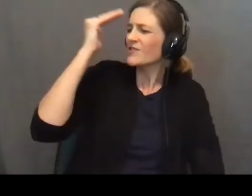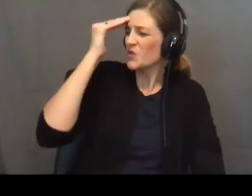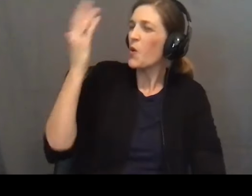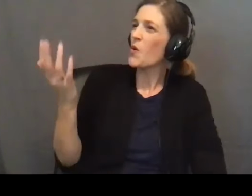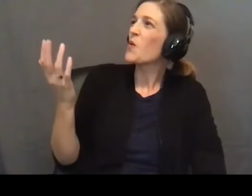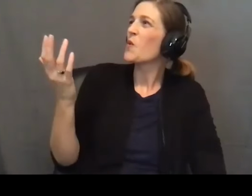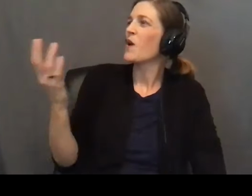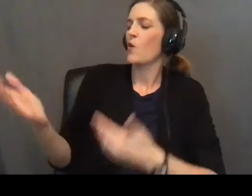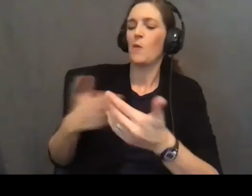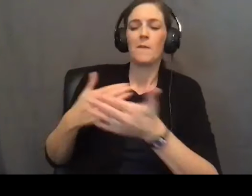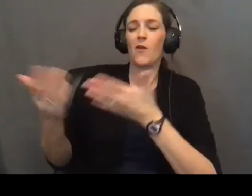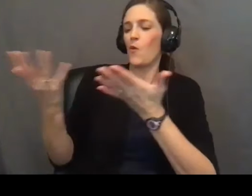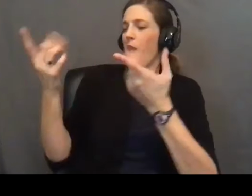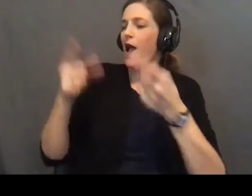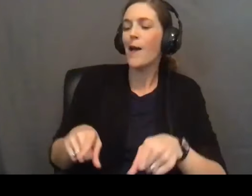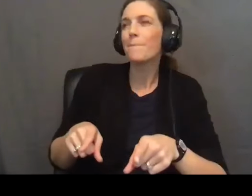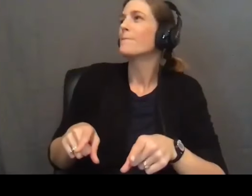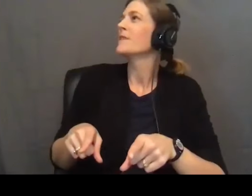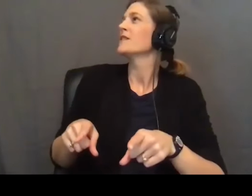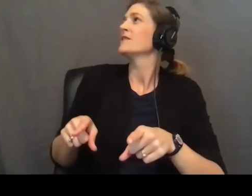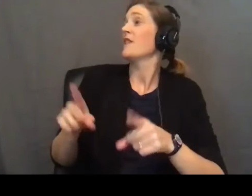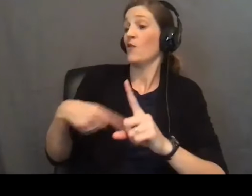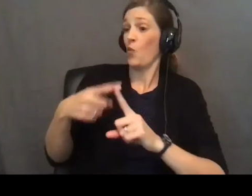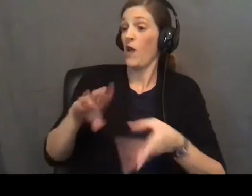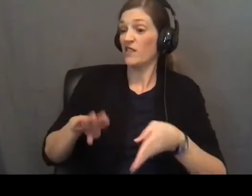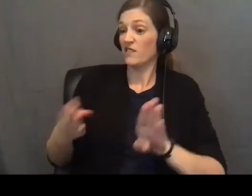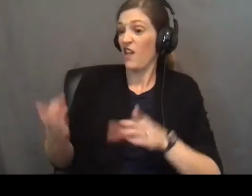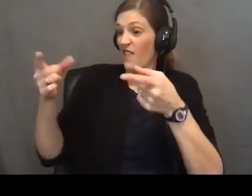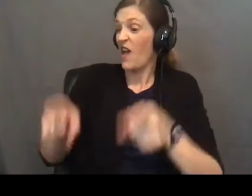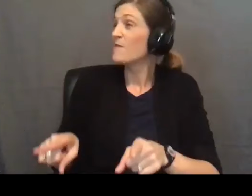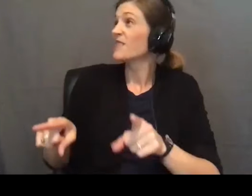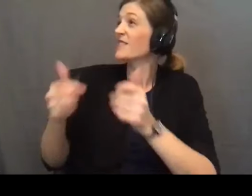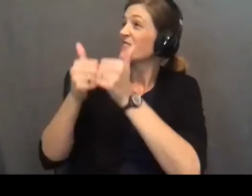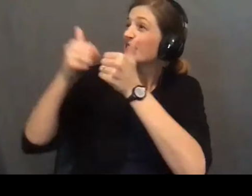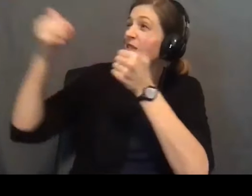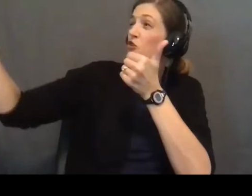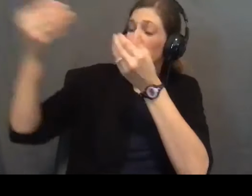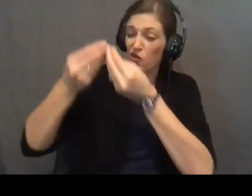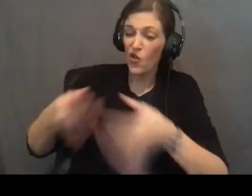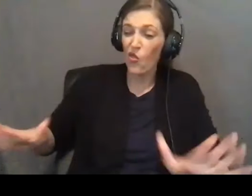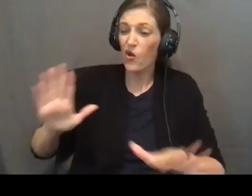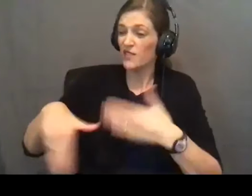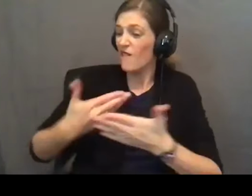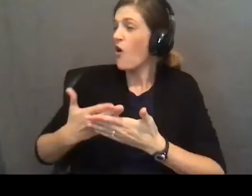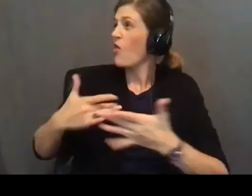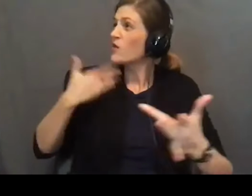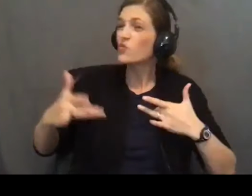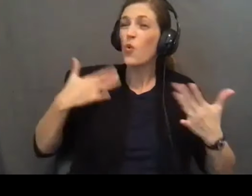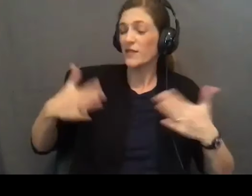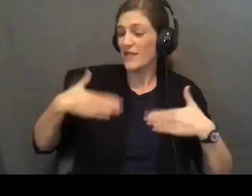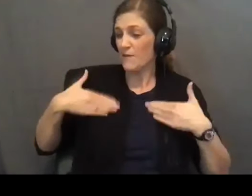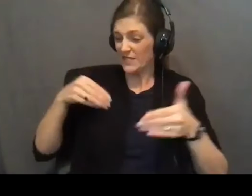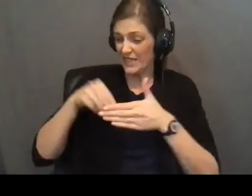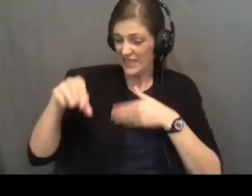no matter What comes And when death Comes The separation And the loss Of all joys And happiness In this world